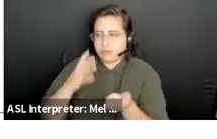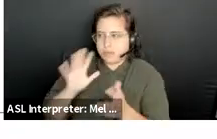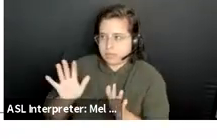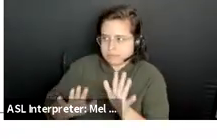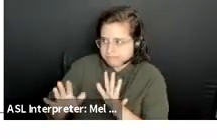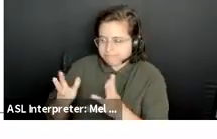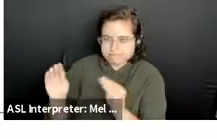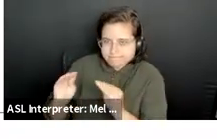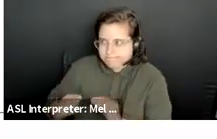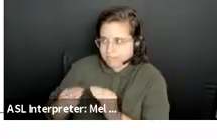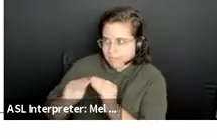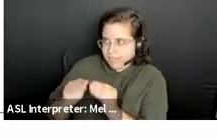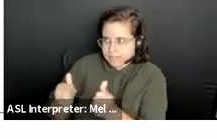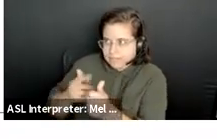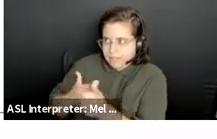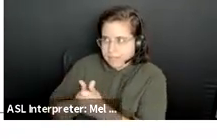fixed as quickly as possible.